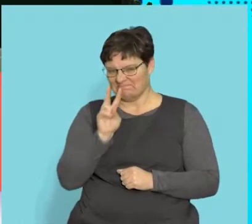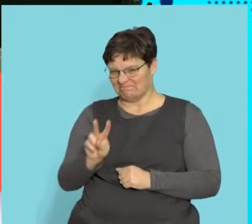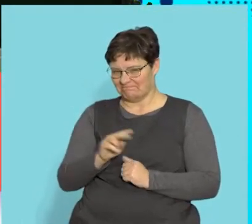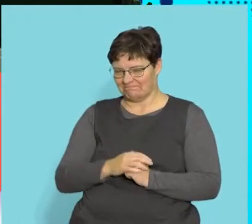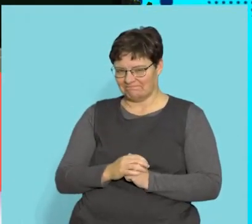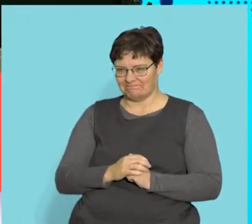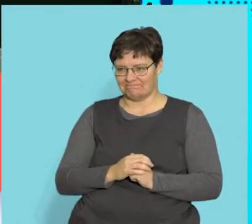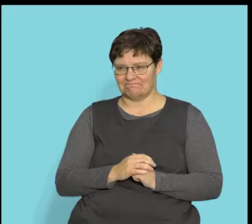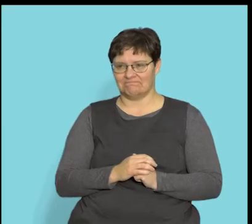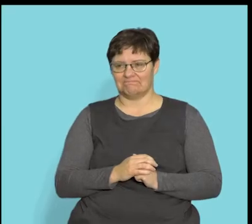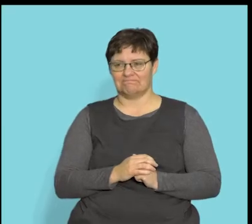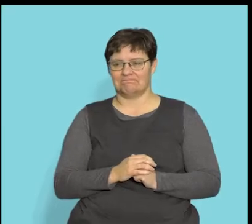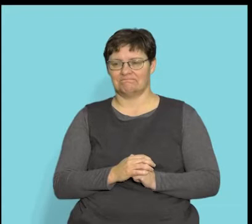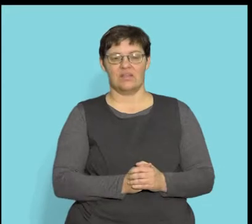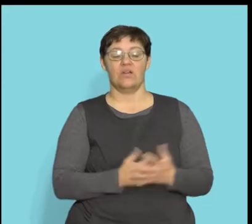to the board.